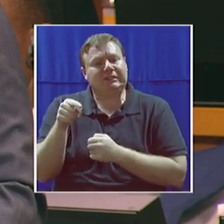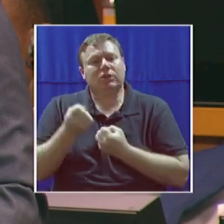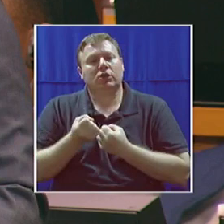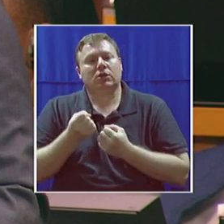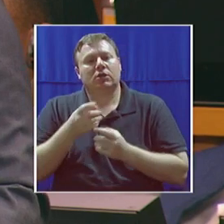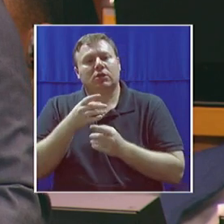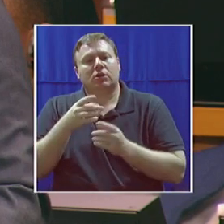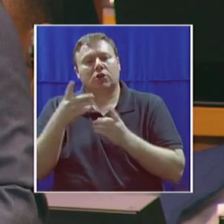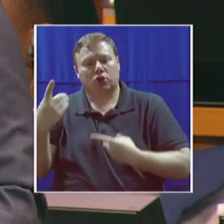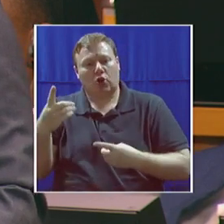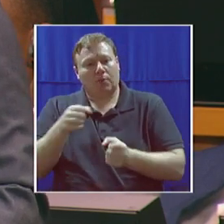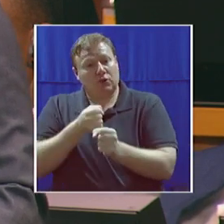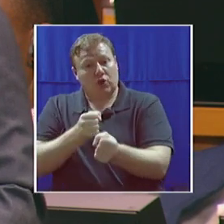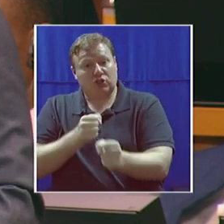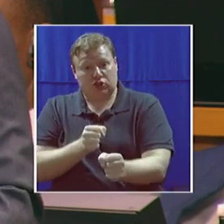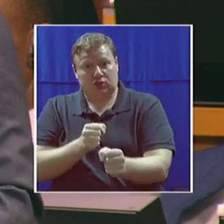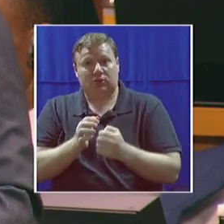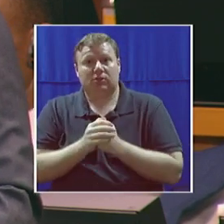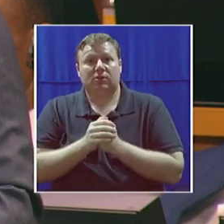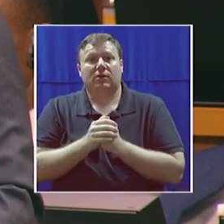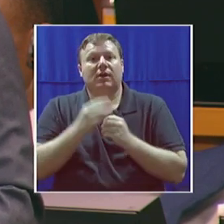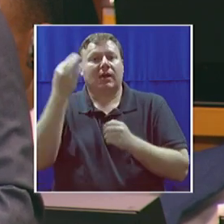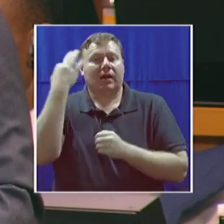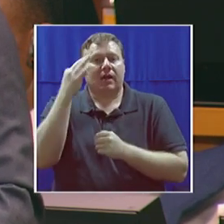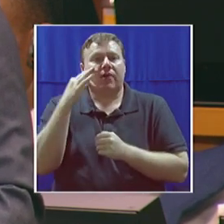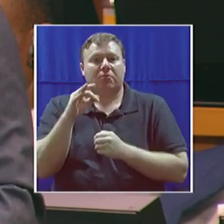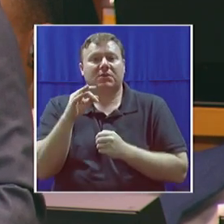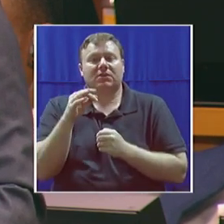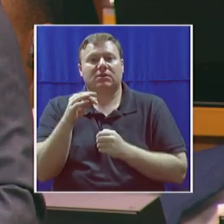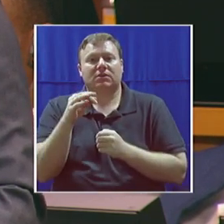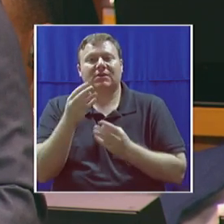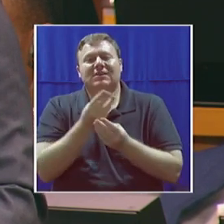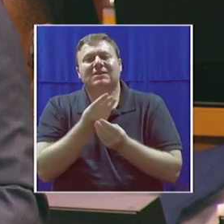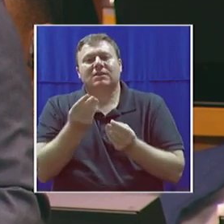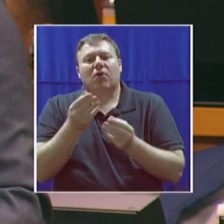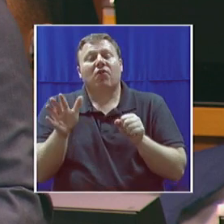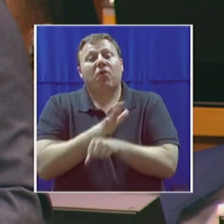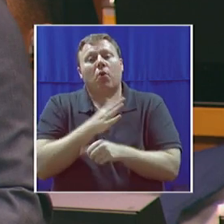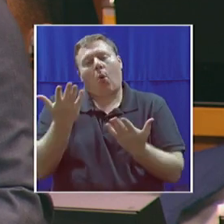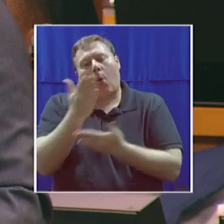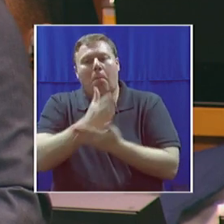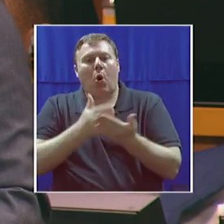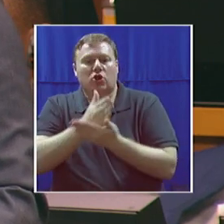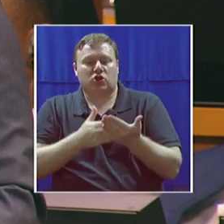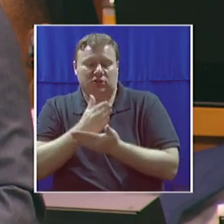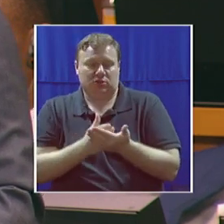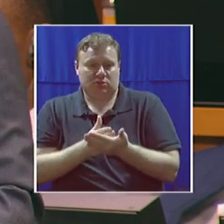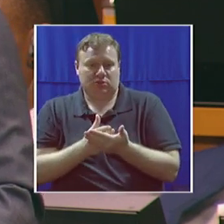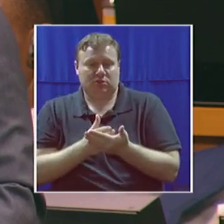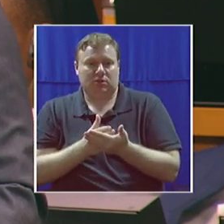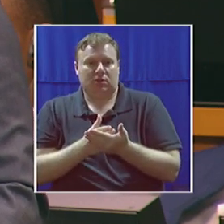government should consider full or partial exemptions for small businesses from certain labor